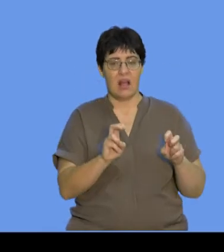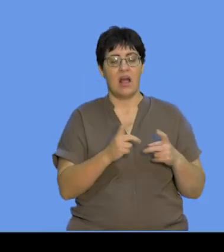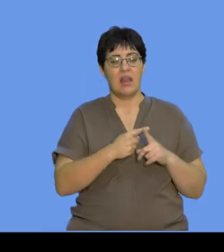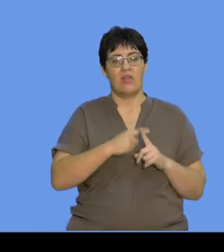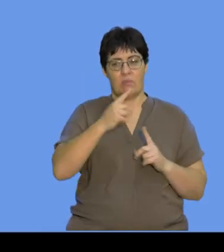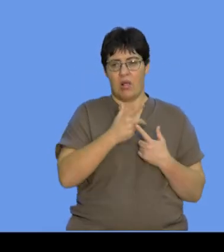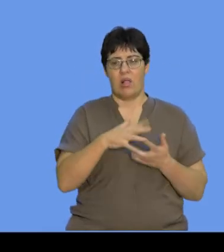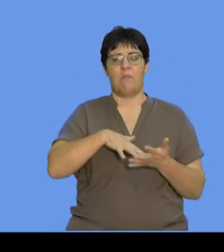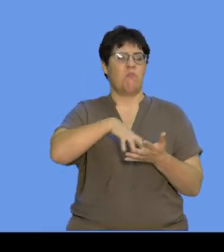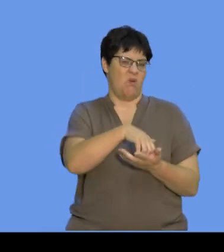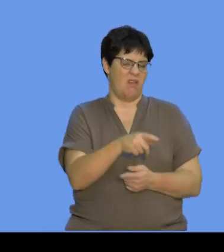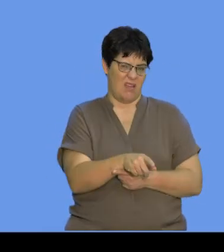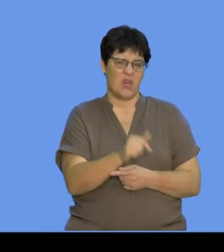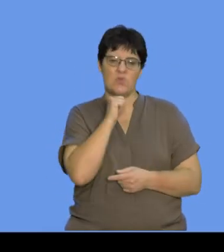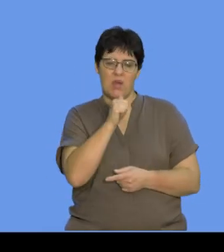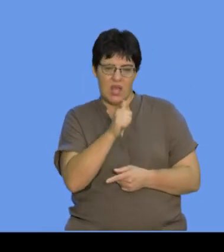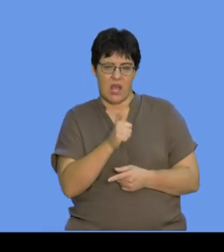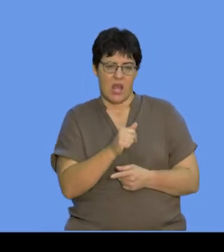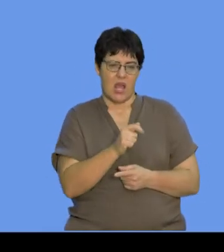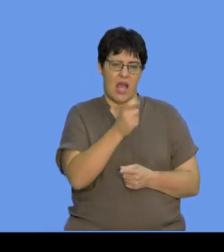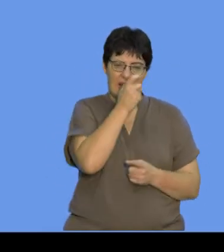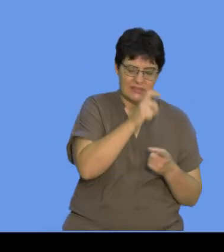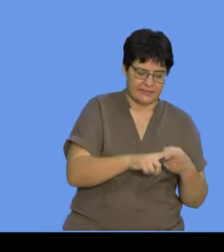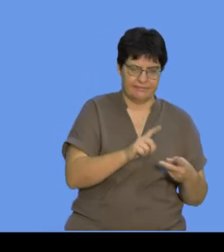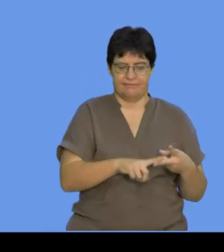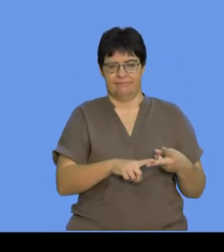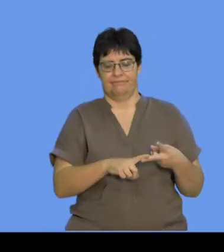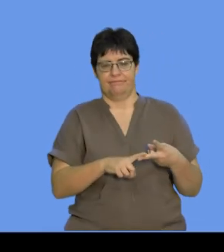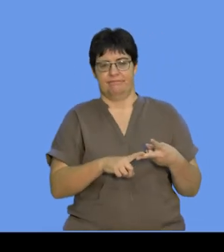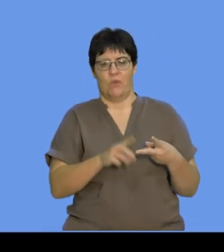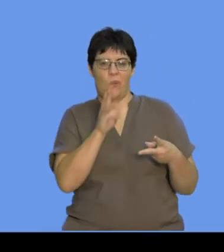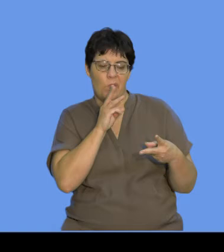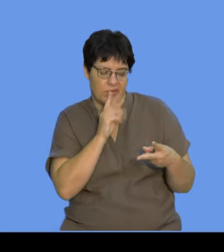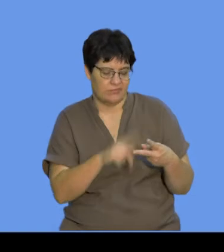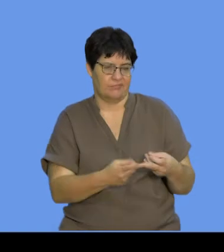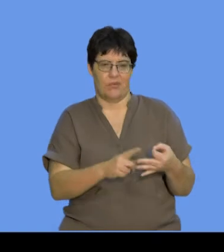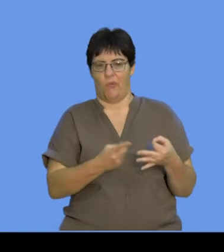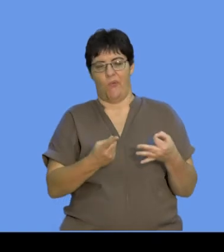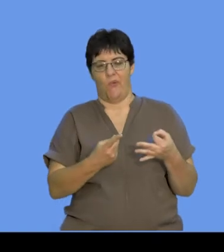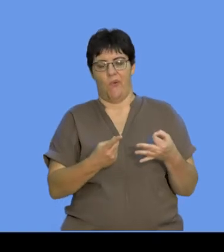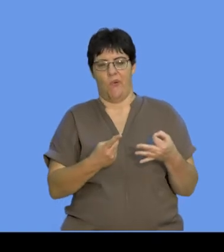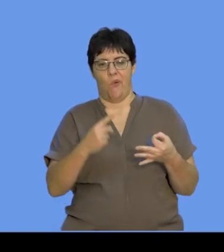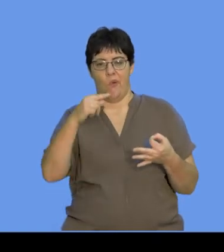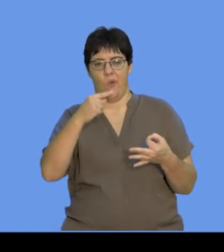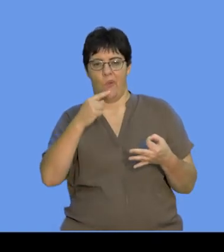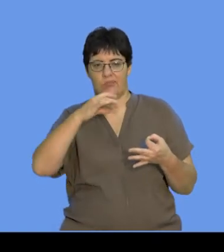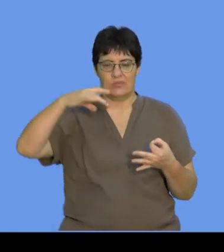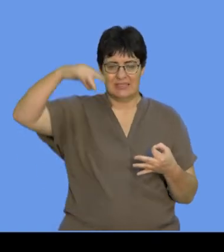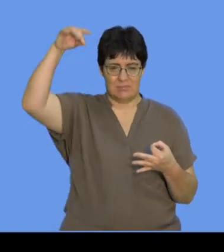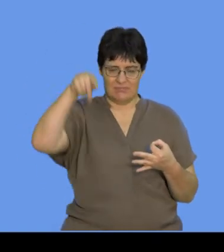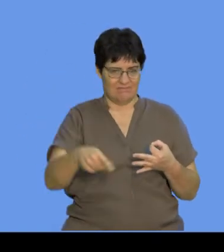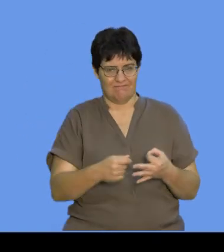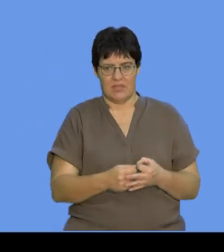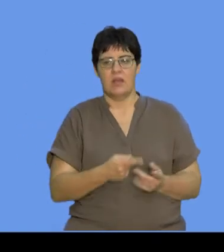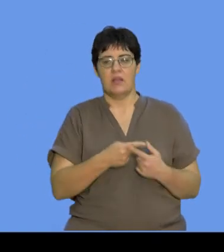all states, be it solid, liquid, or gas, while sodium chloride is a poor electrical and thermal